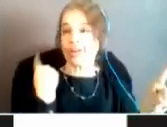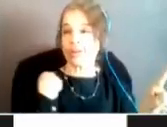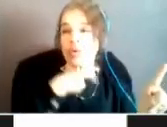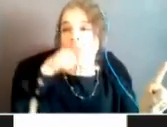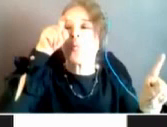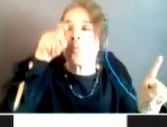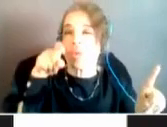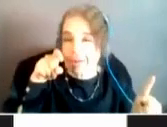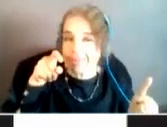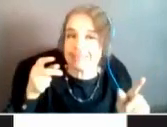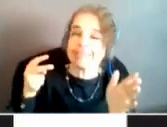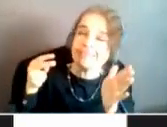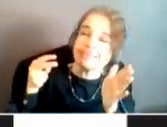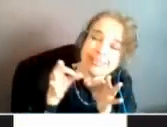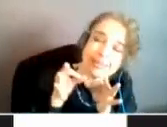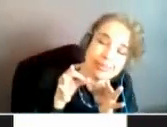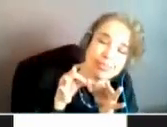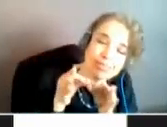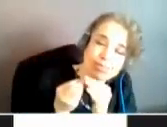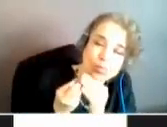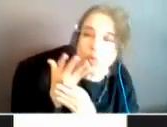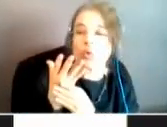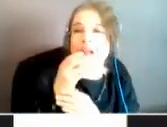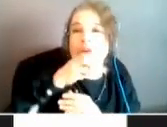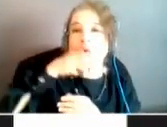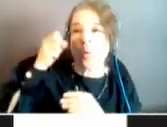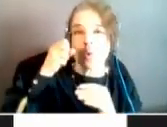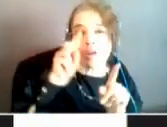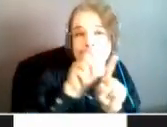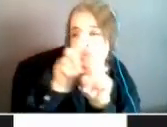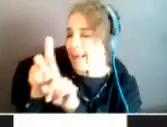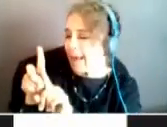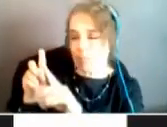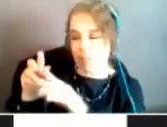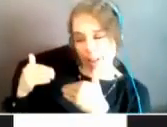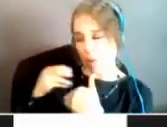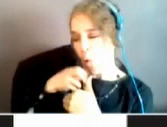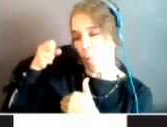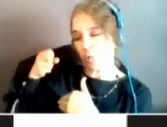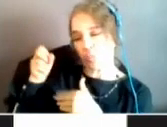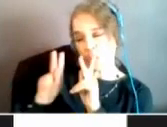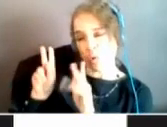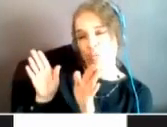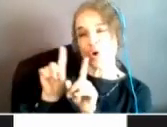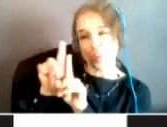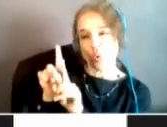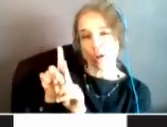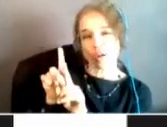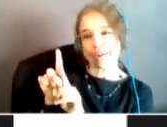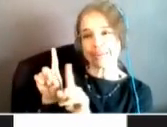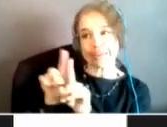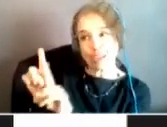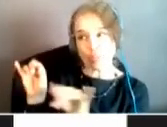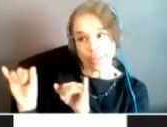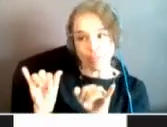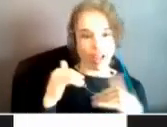really need to extend that to the older adult population as well to strengthen what we can do in